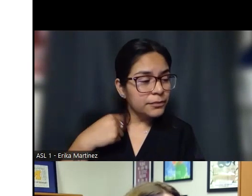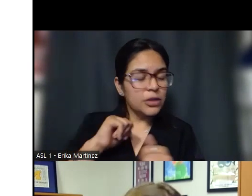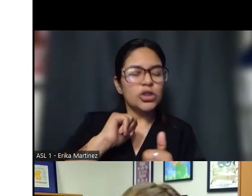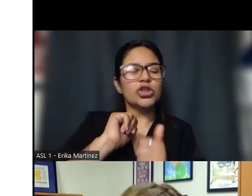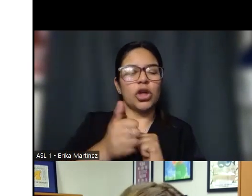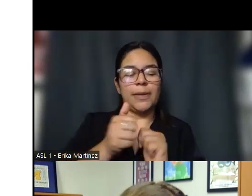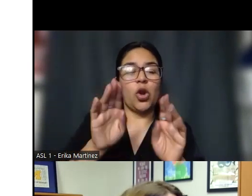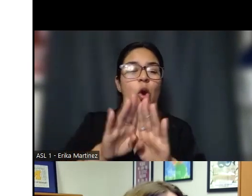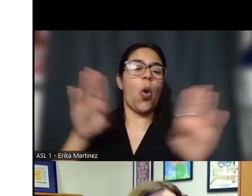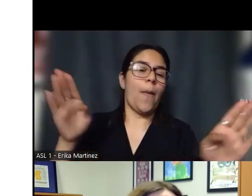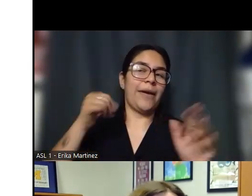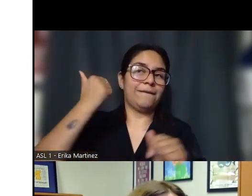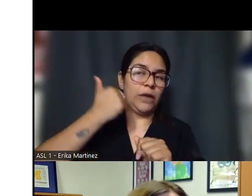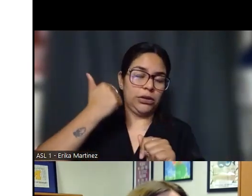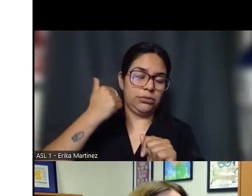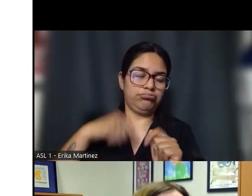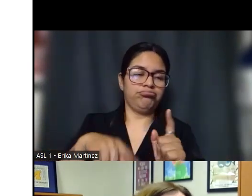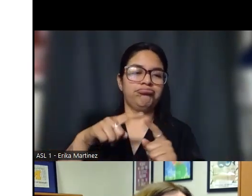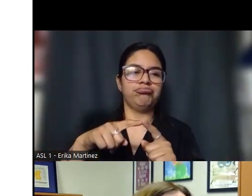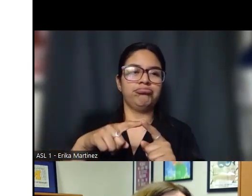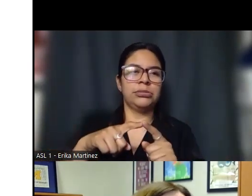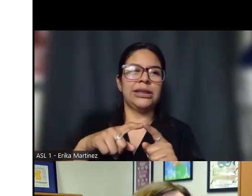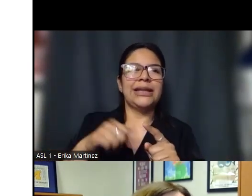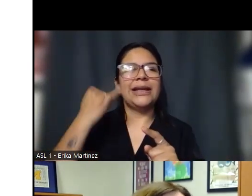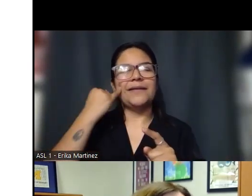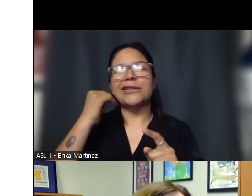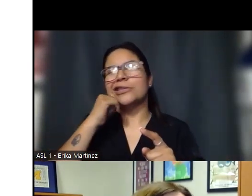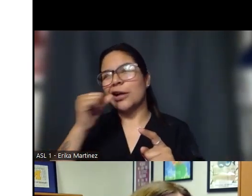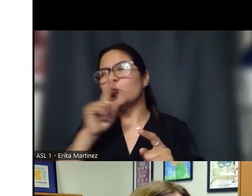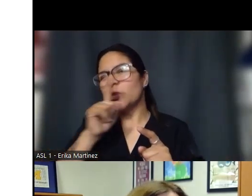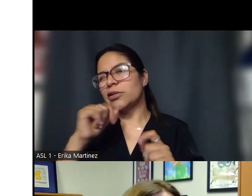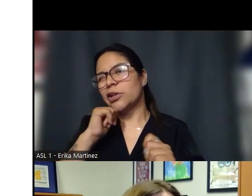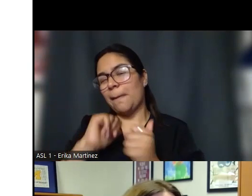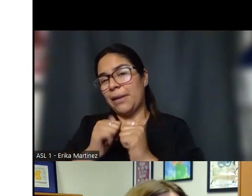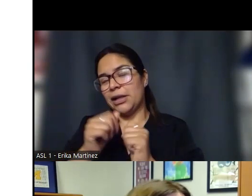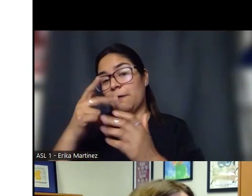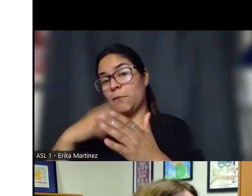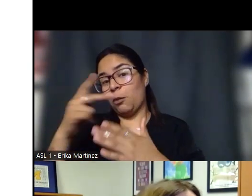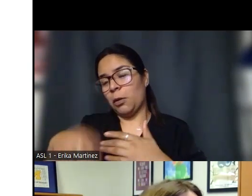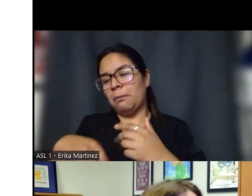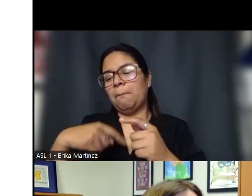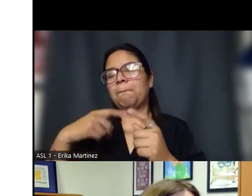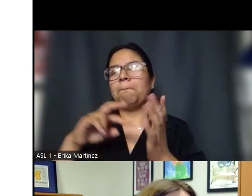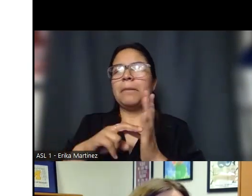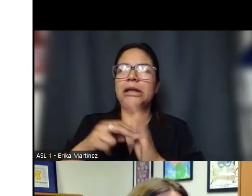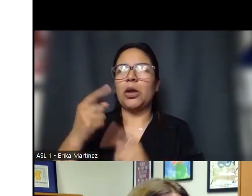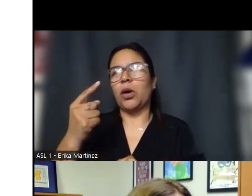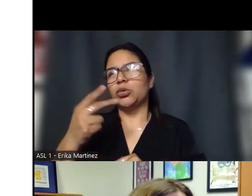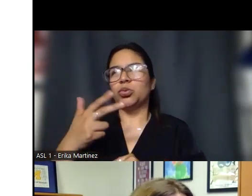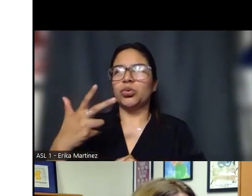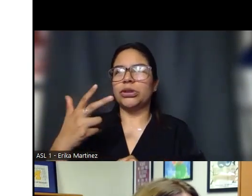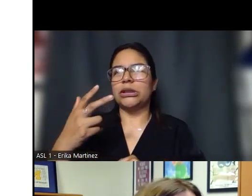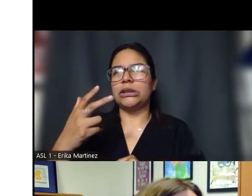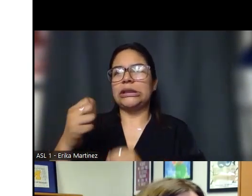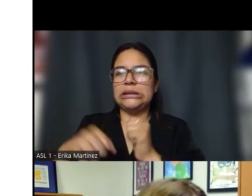competitive open funding. So you're not gonna, if it's a non-competitive program, meaning it's year 2, 3, 4, or 5